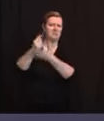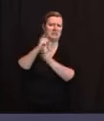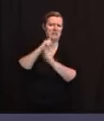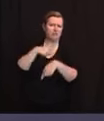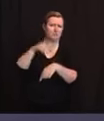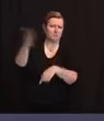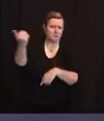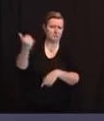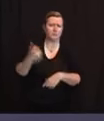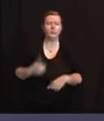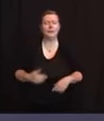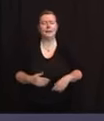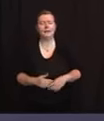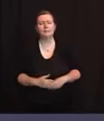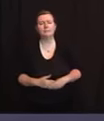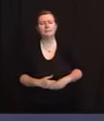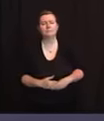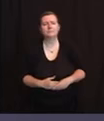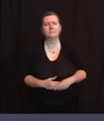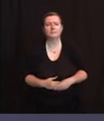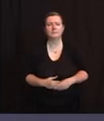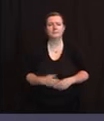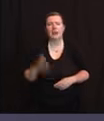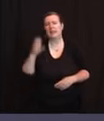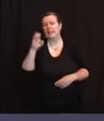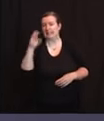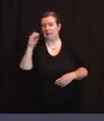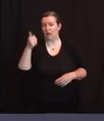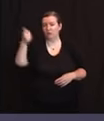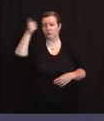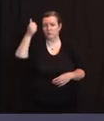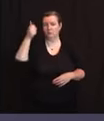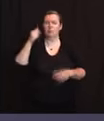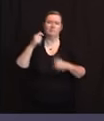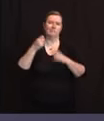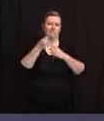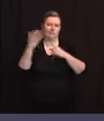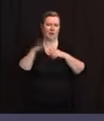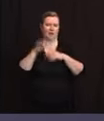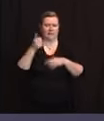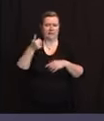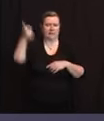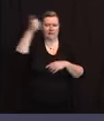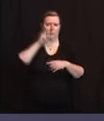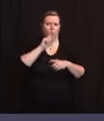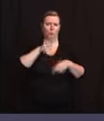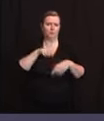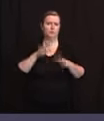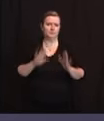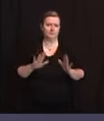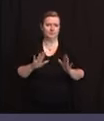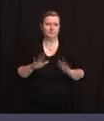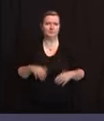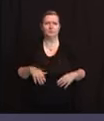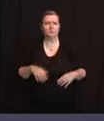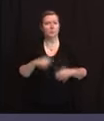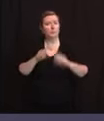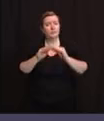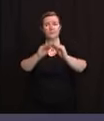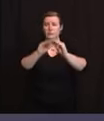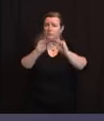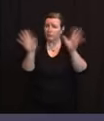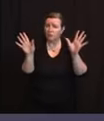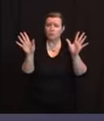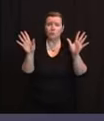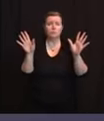well as how the executive order connects with this. I think we've been quite clear. Judy, you tell me if we've missed this, but in